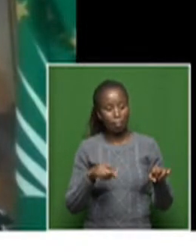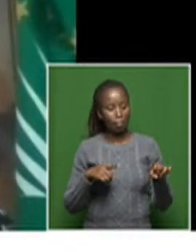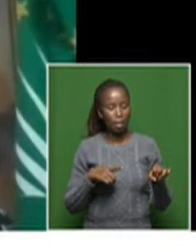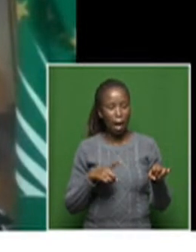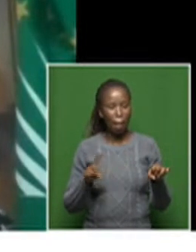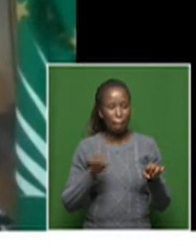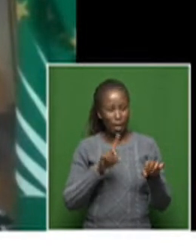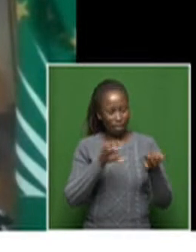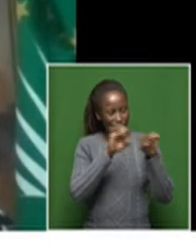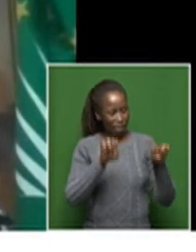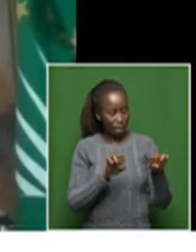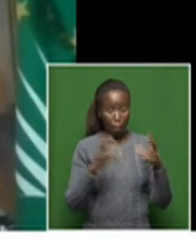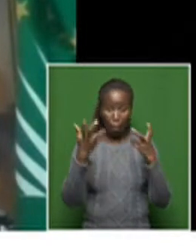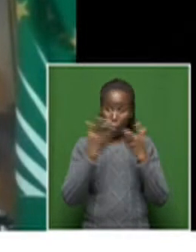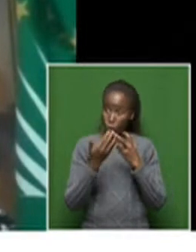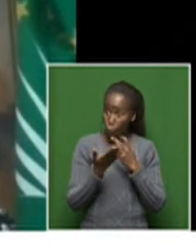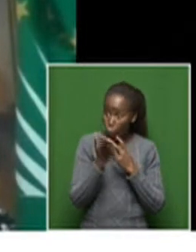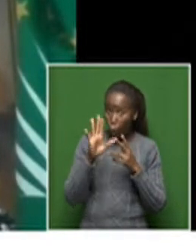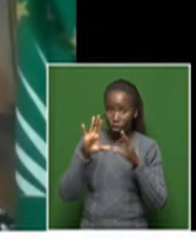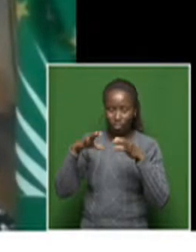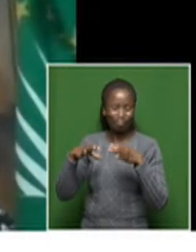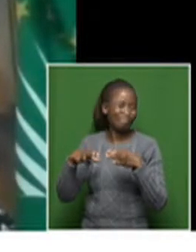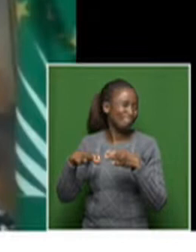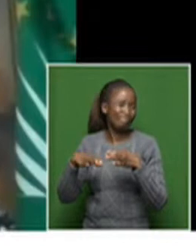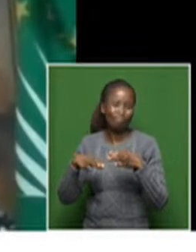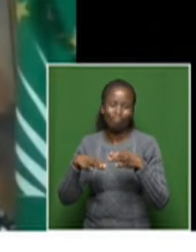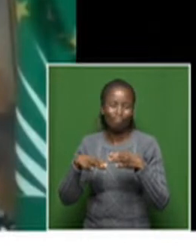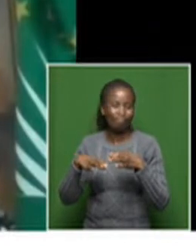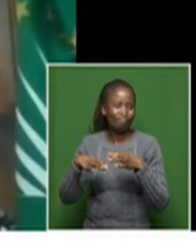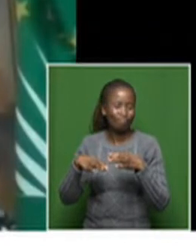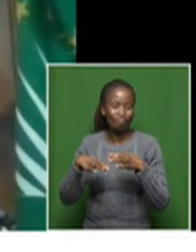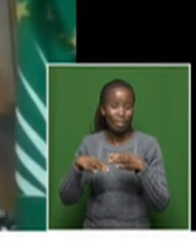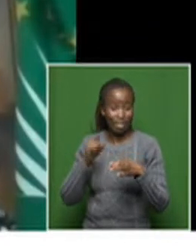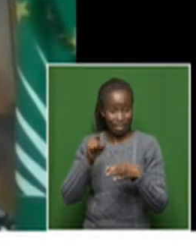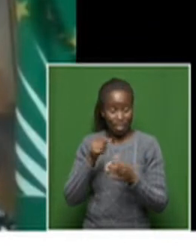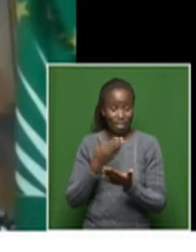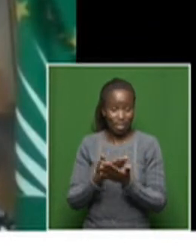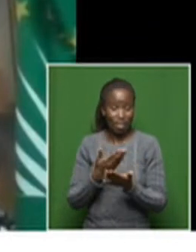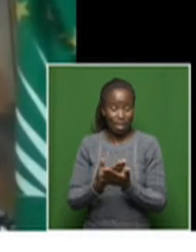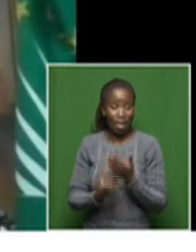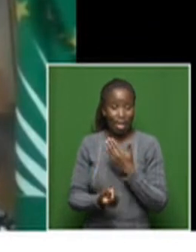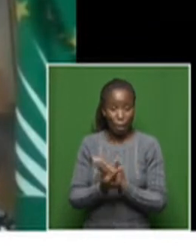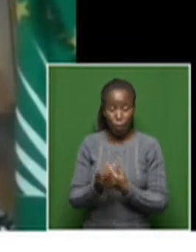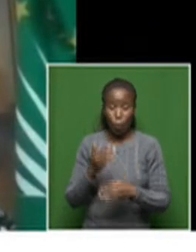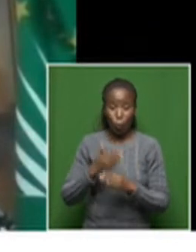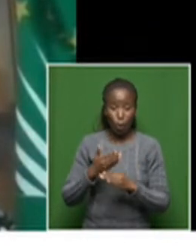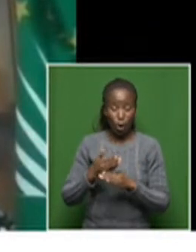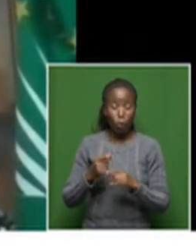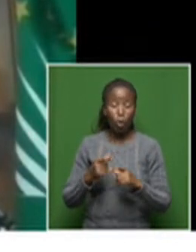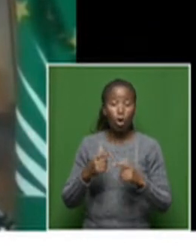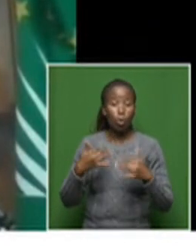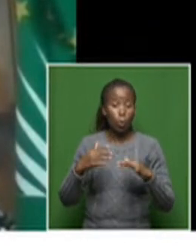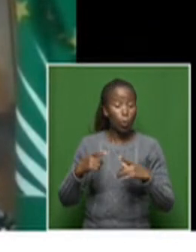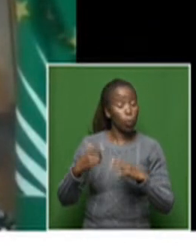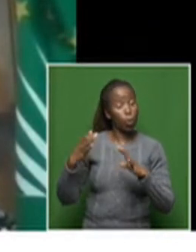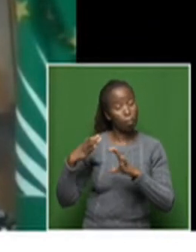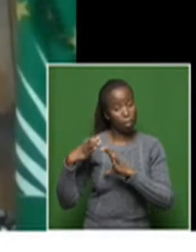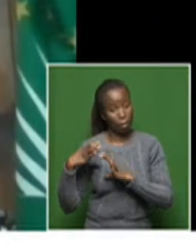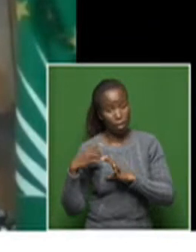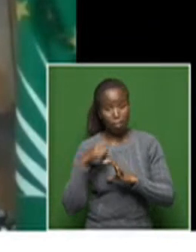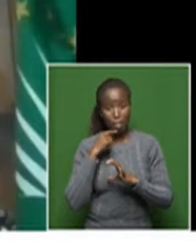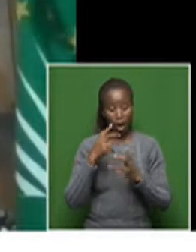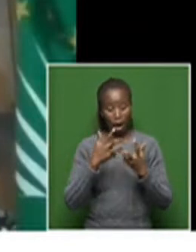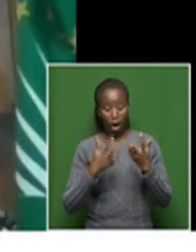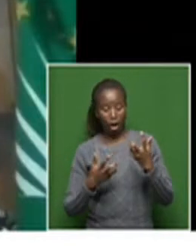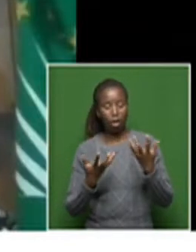all the sectors, but also is can be constrained and might not be able to respond to what we want to do. So if